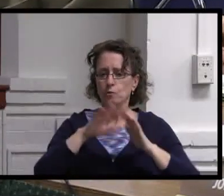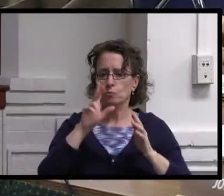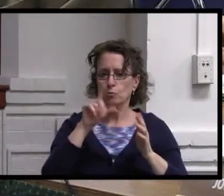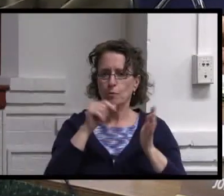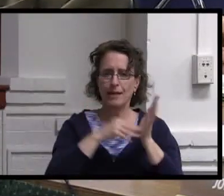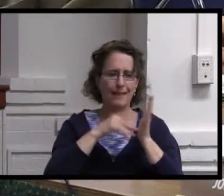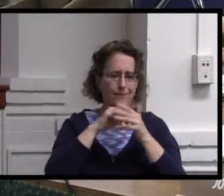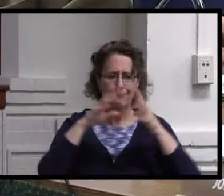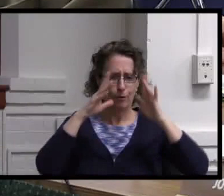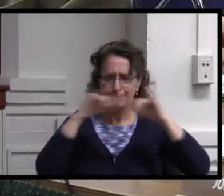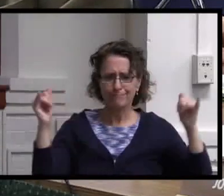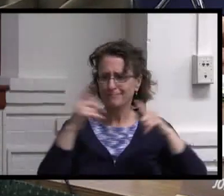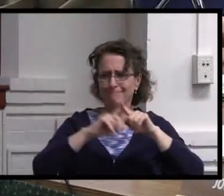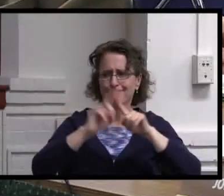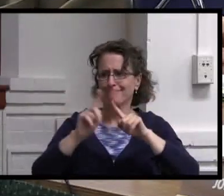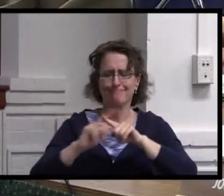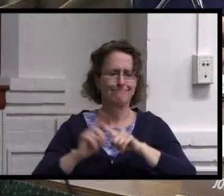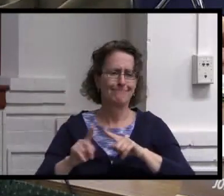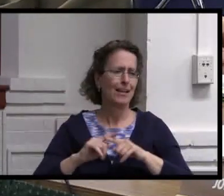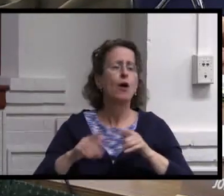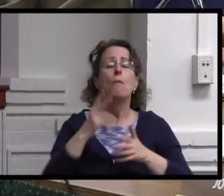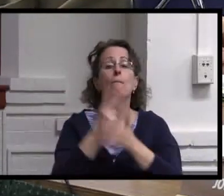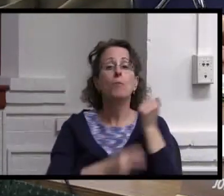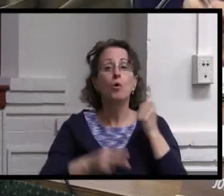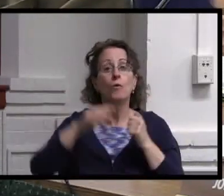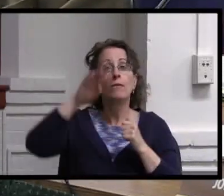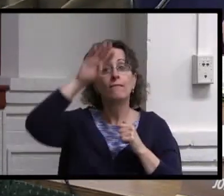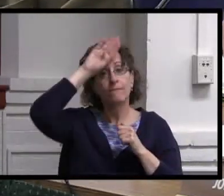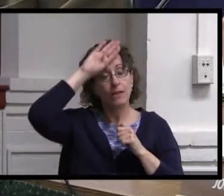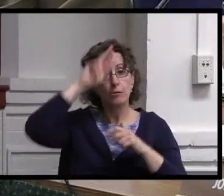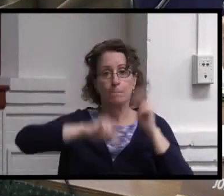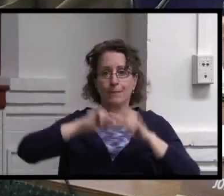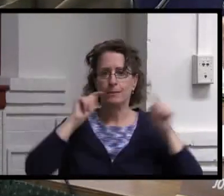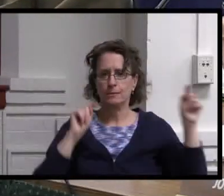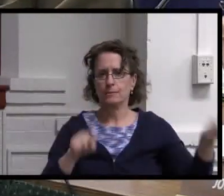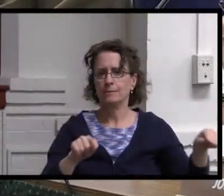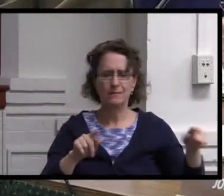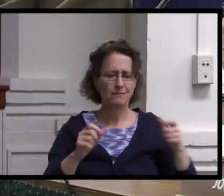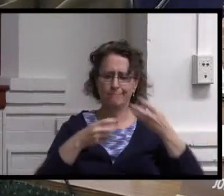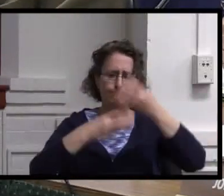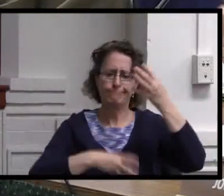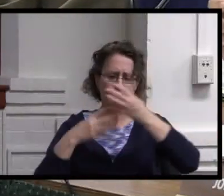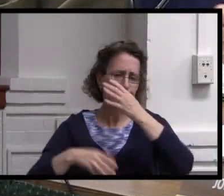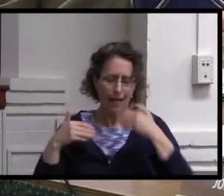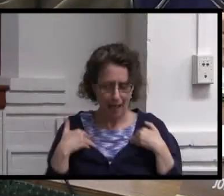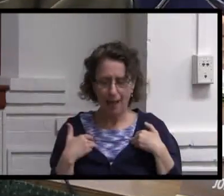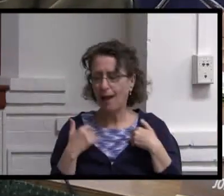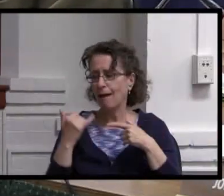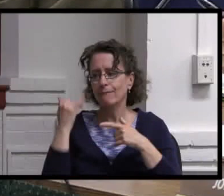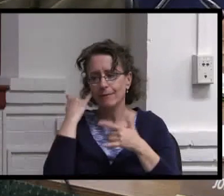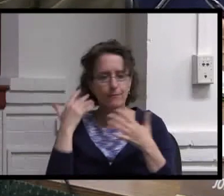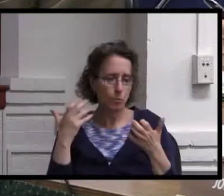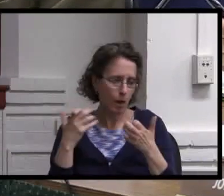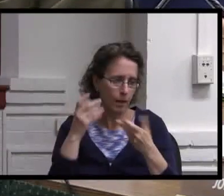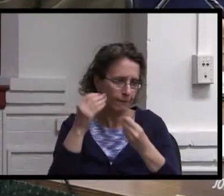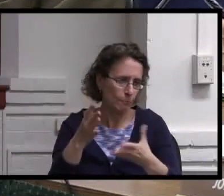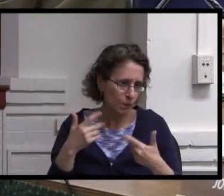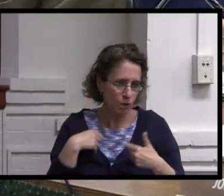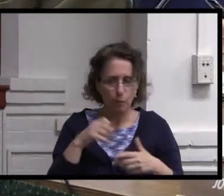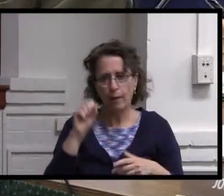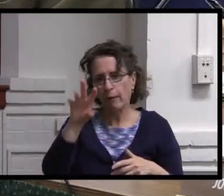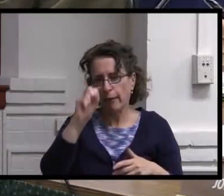items in the two fire stations. Those are listed separately in the written backup materials. We can go through them in whatever level of detail you'd like to this evening, but